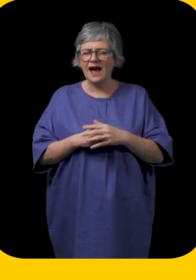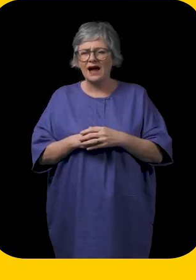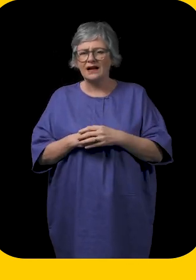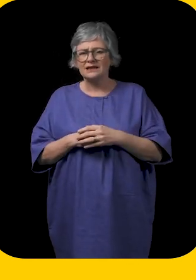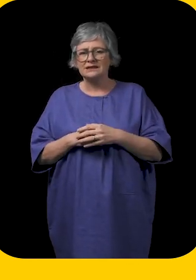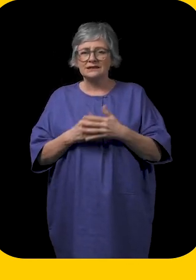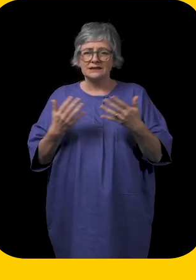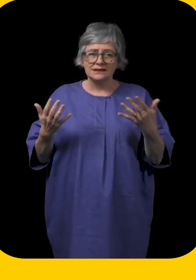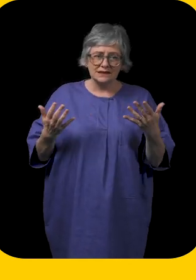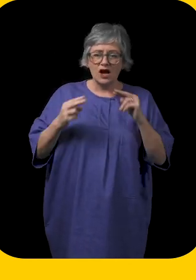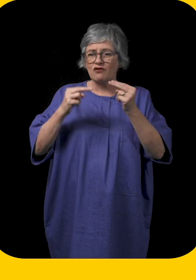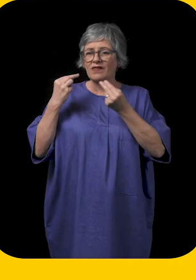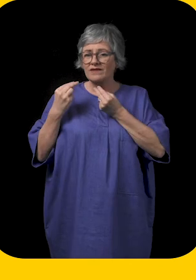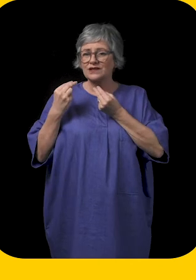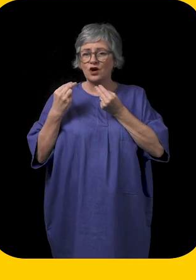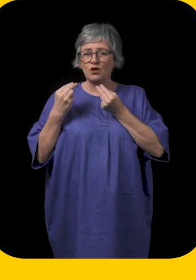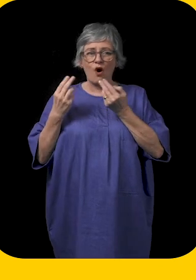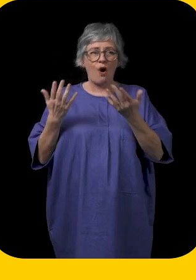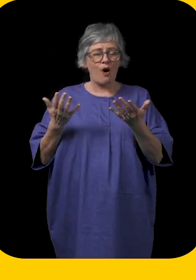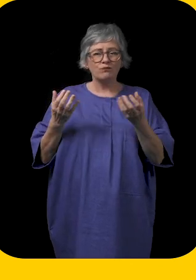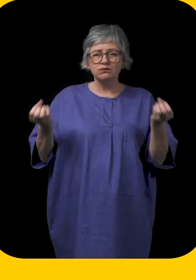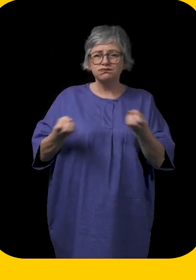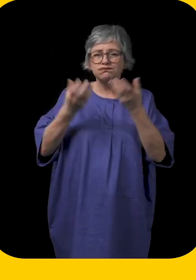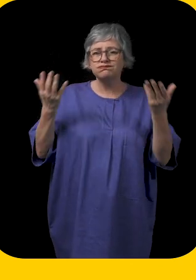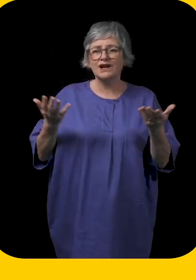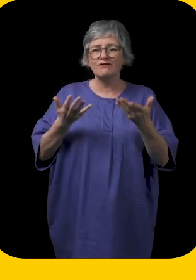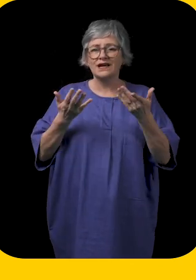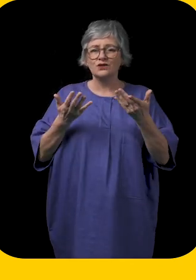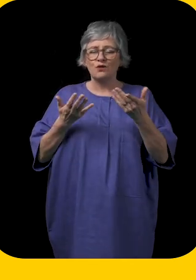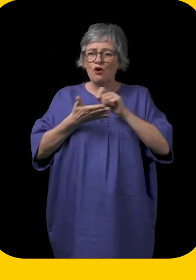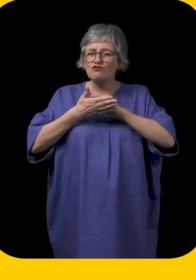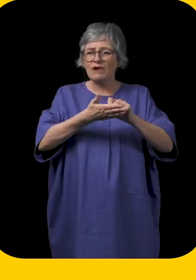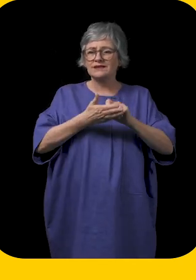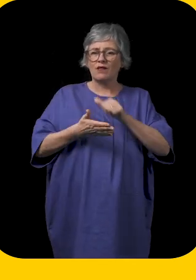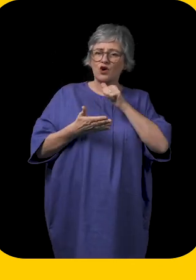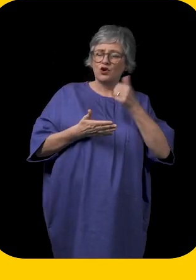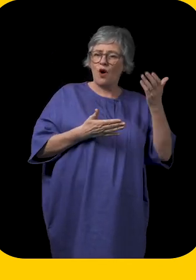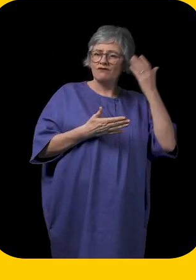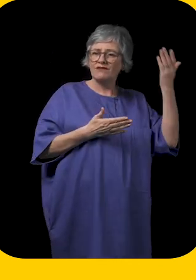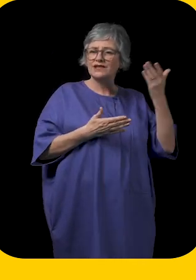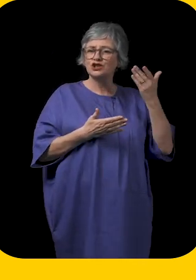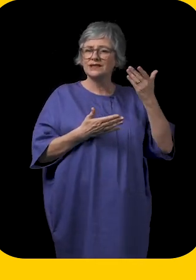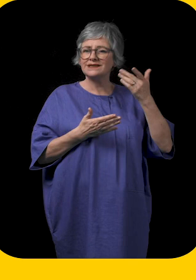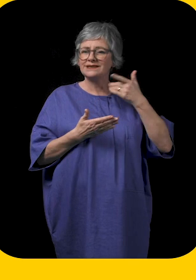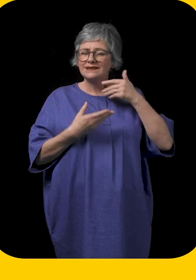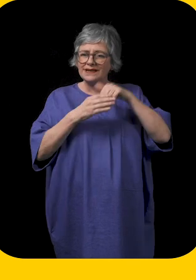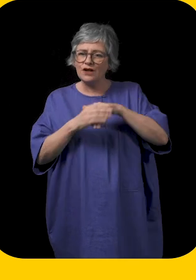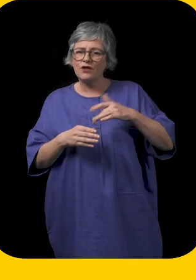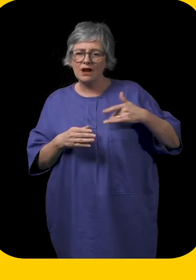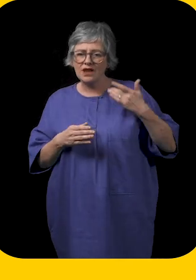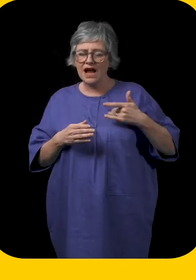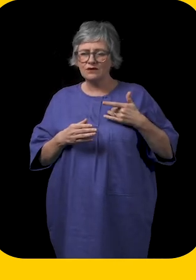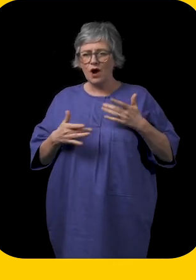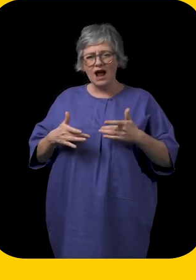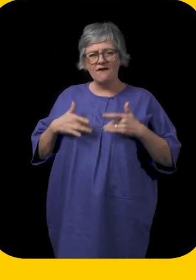I think it's nice for me to reflect on that from almost turning it on its head and reflecting on it from the process of writing as someone who writes a lot of nonfiction, draws from